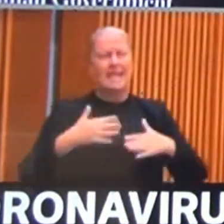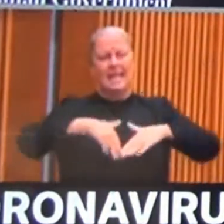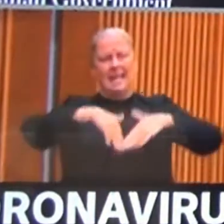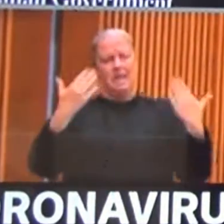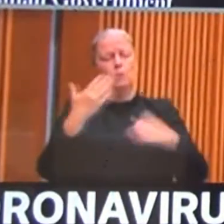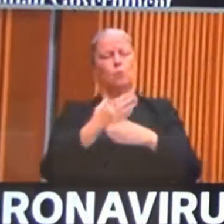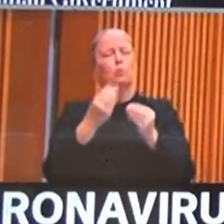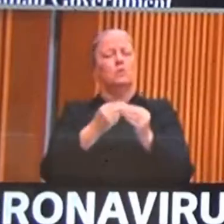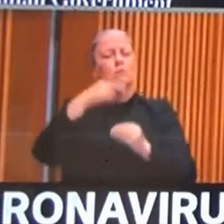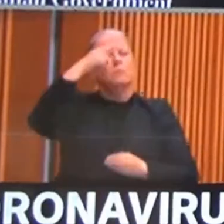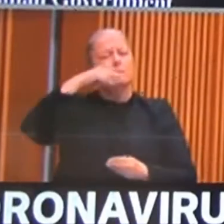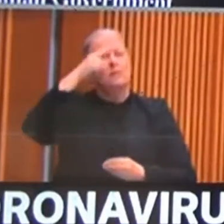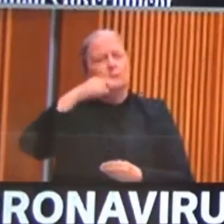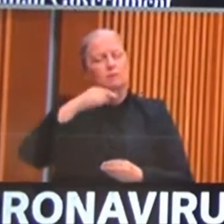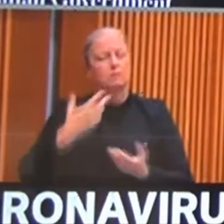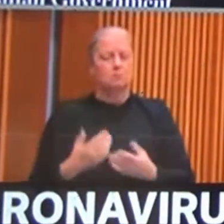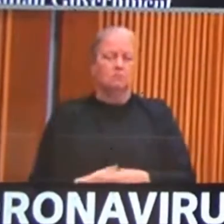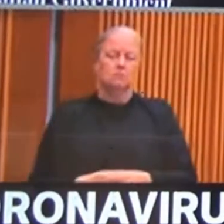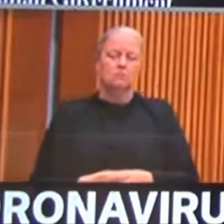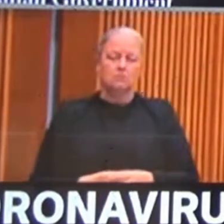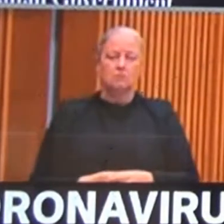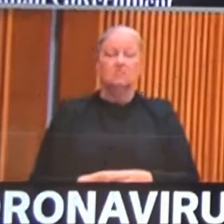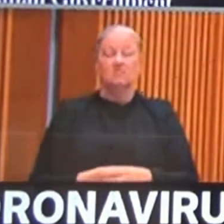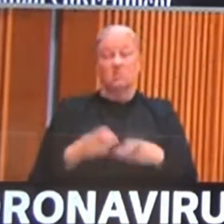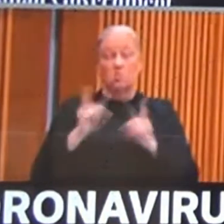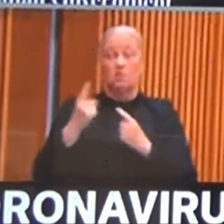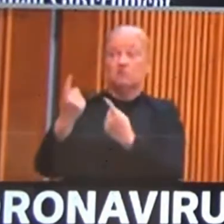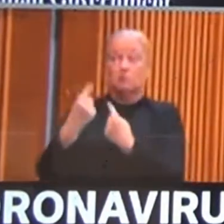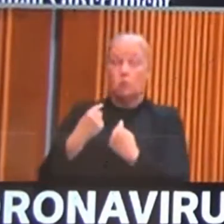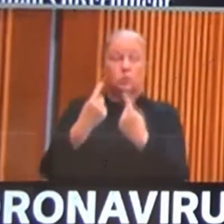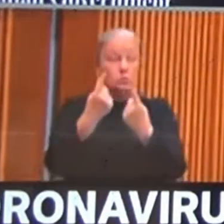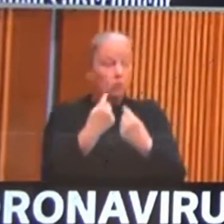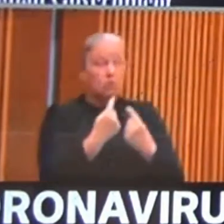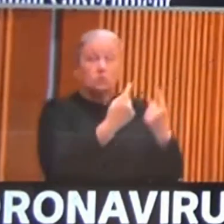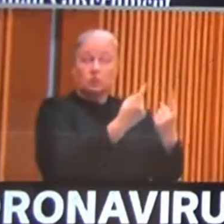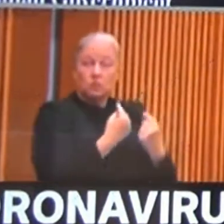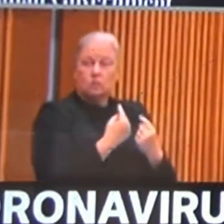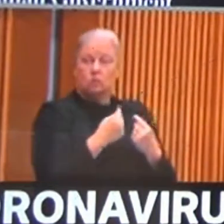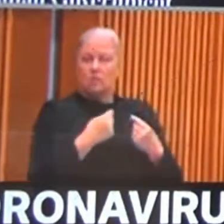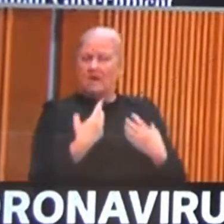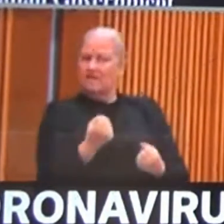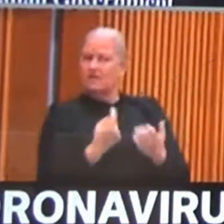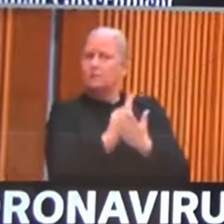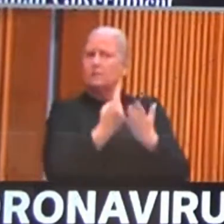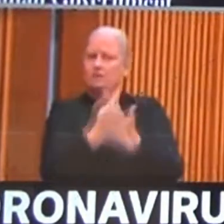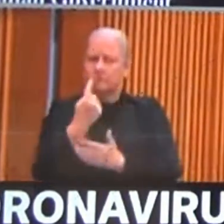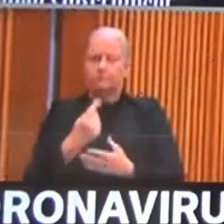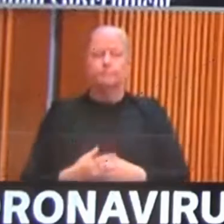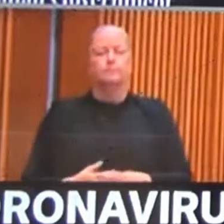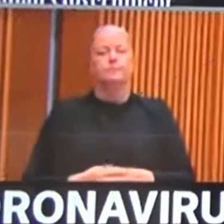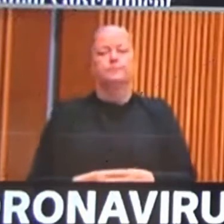Australians have been overwhelmingly good, but these cases that have been reported, and I thank the media actually for reporting them, you've played a very important